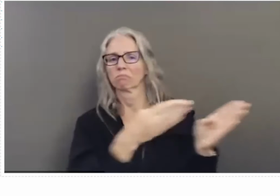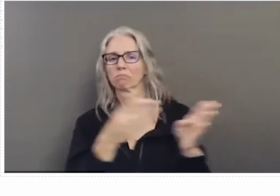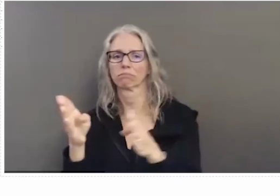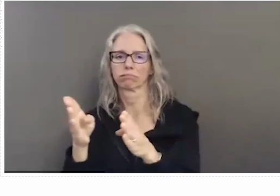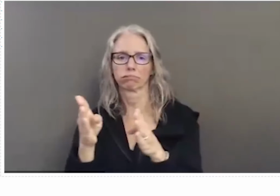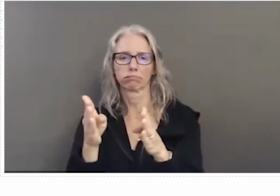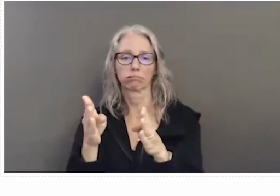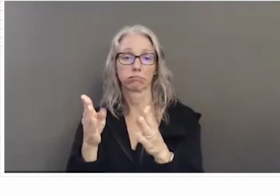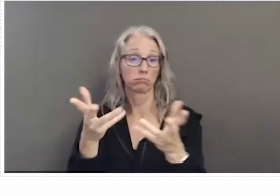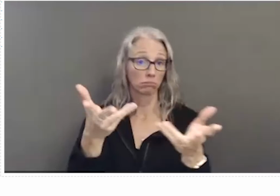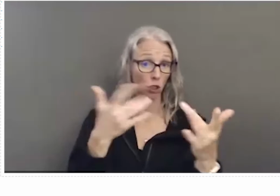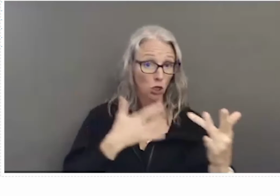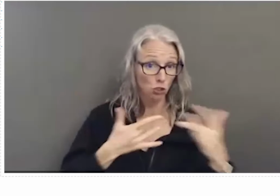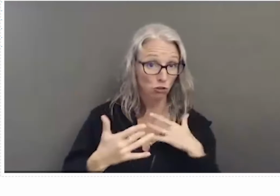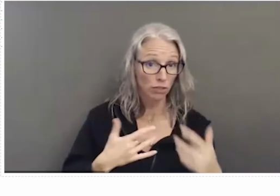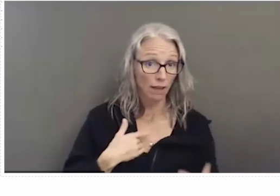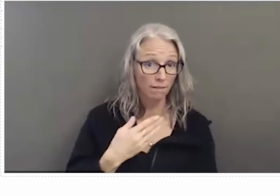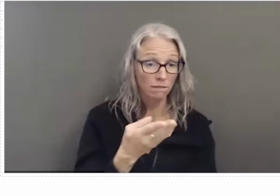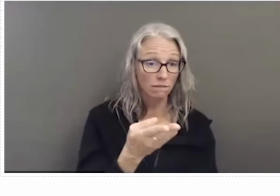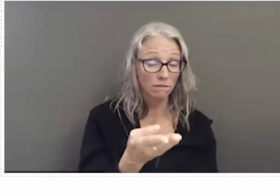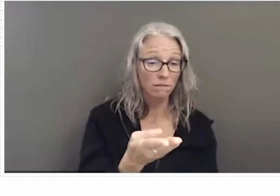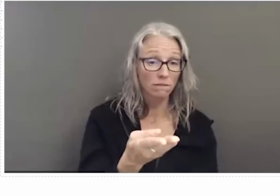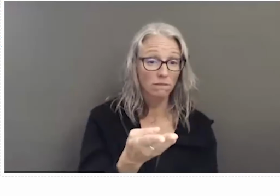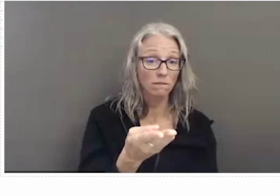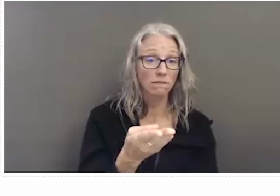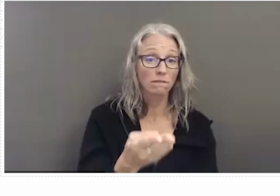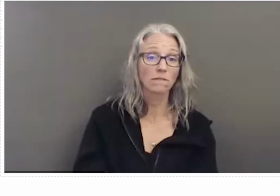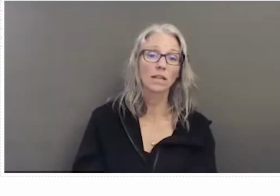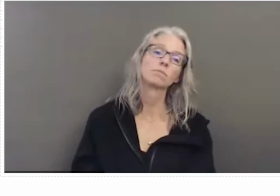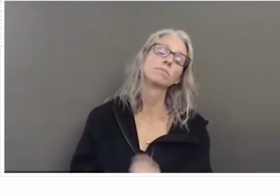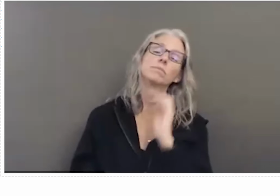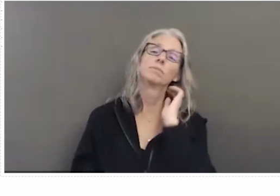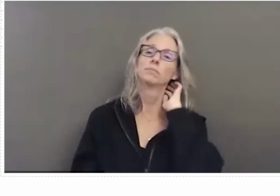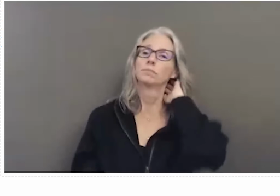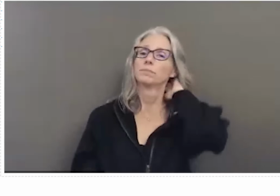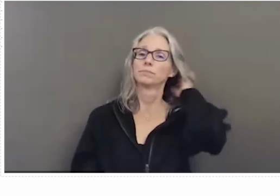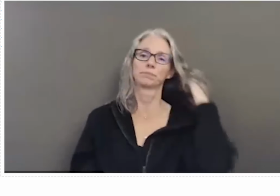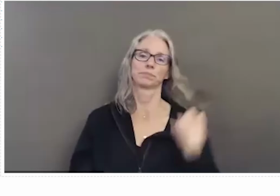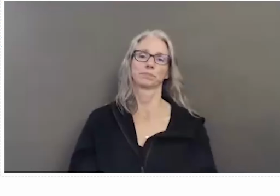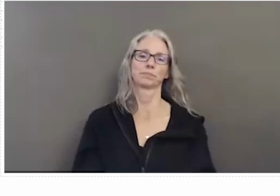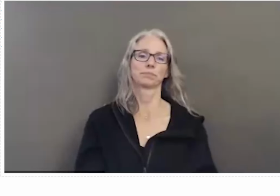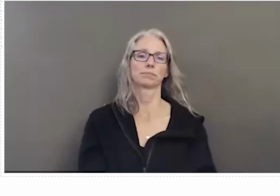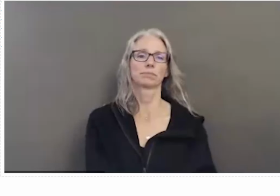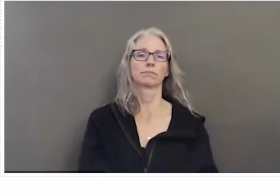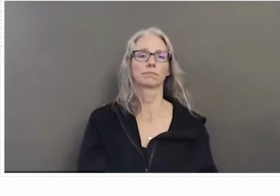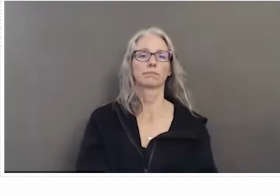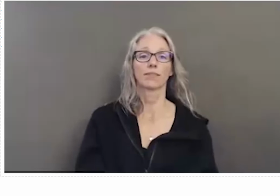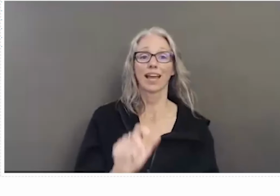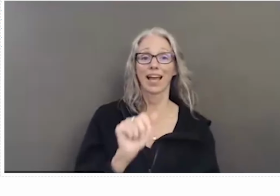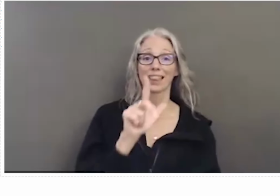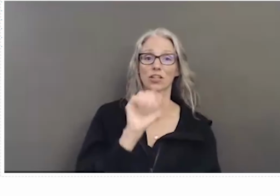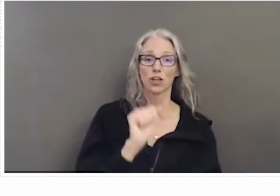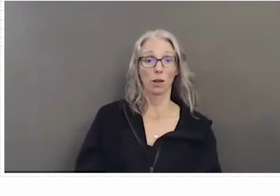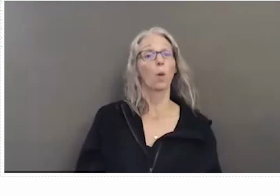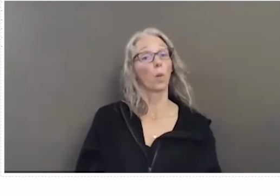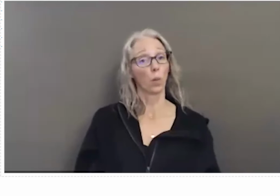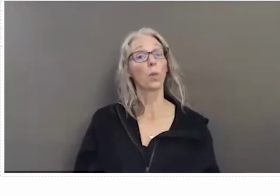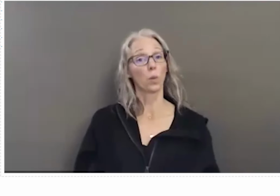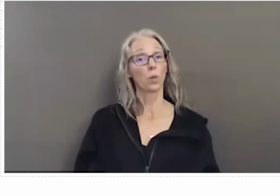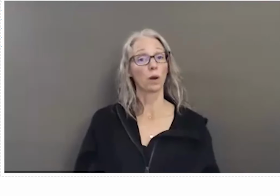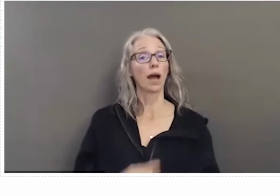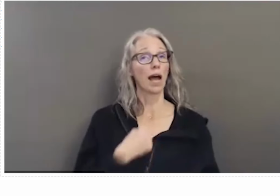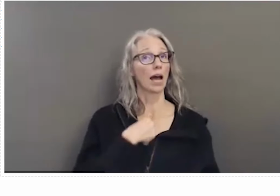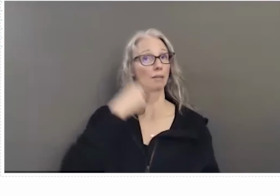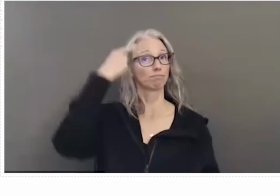Maybe even Alicia, do you have any thoughts on that? I mean, it's something that's on my mind quite a